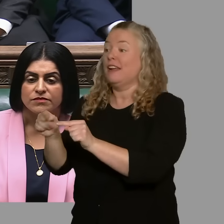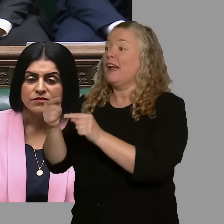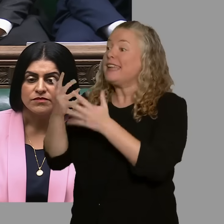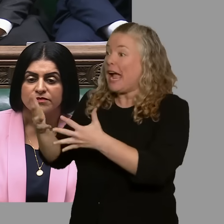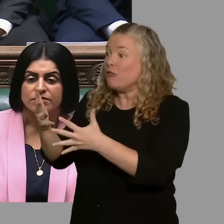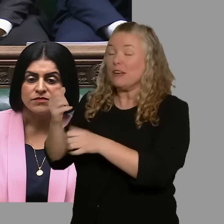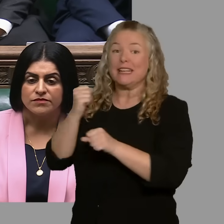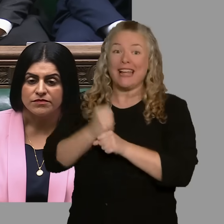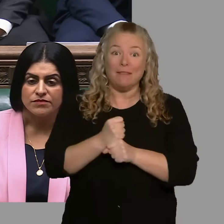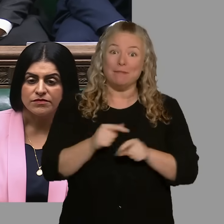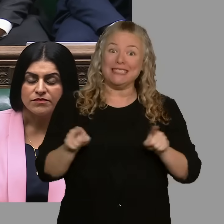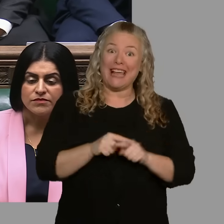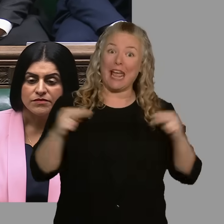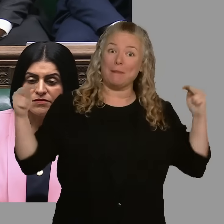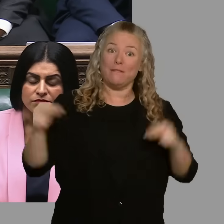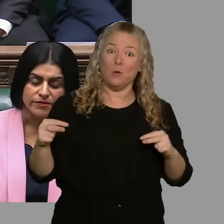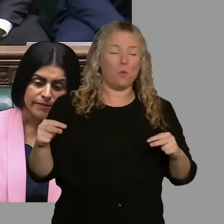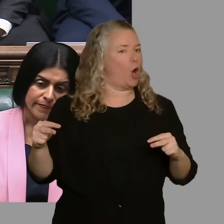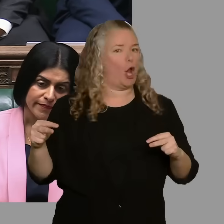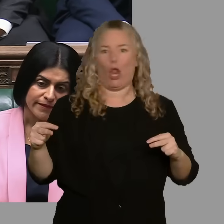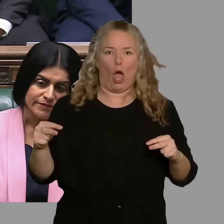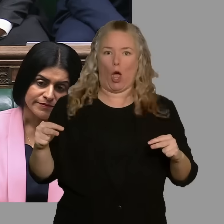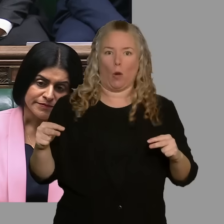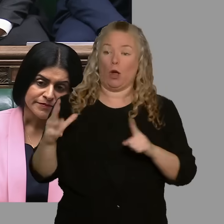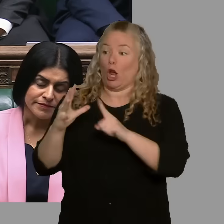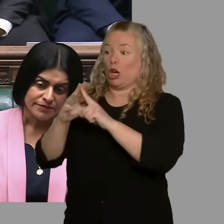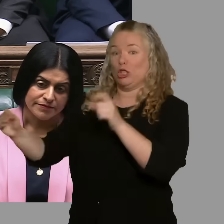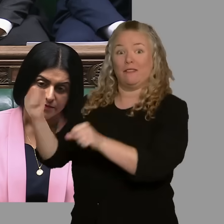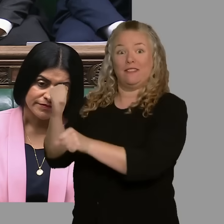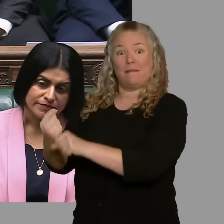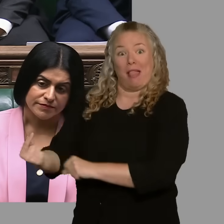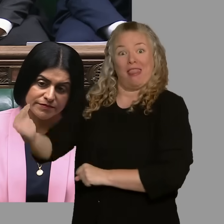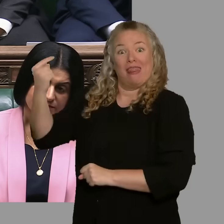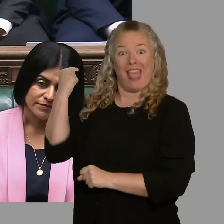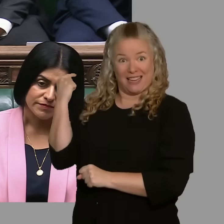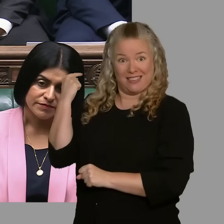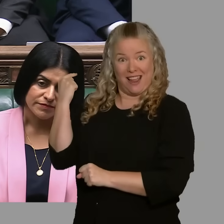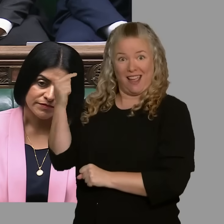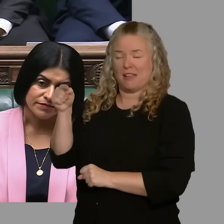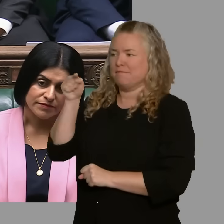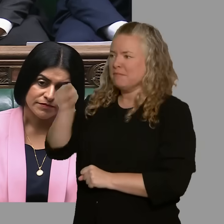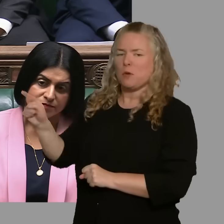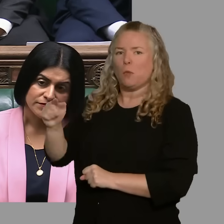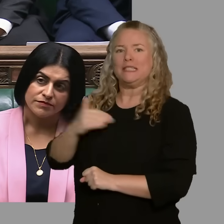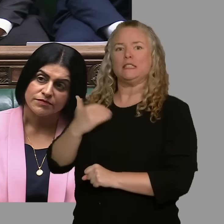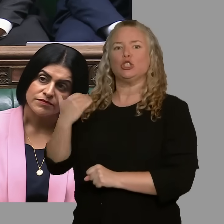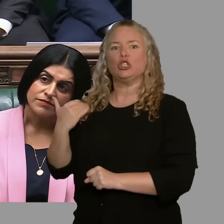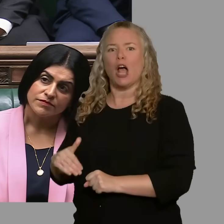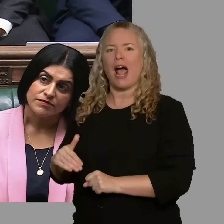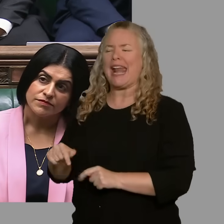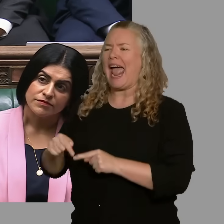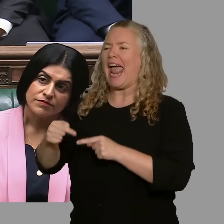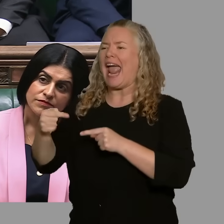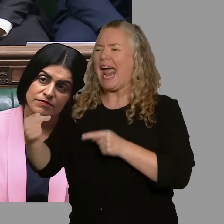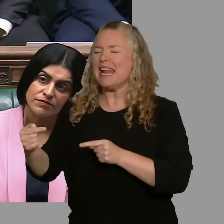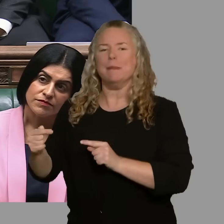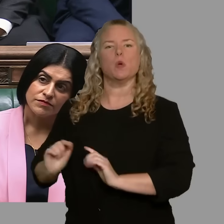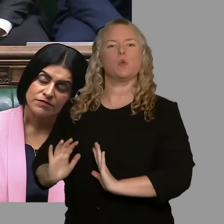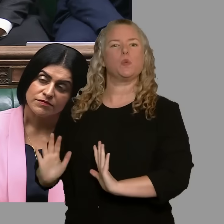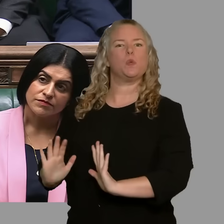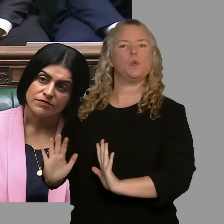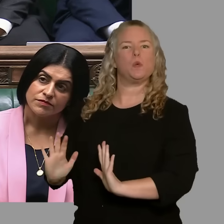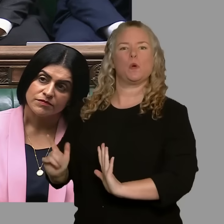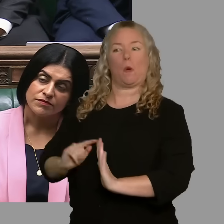that was their policy at the time. Mr. Speaker, so far as the position under this government is concerned,